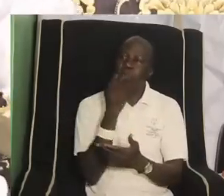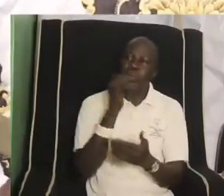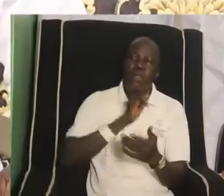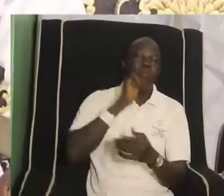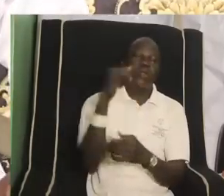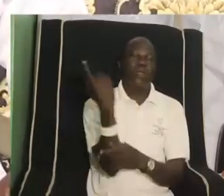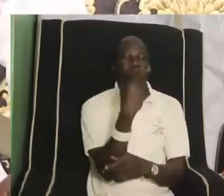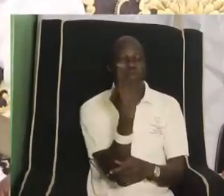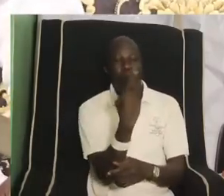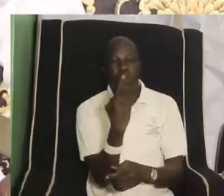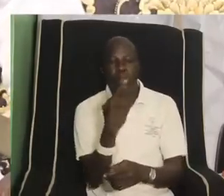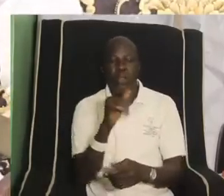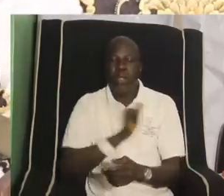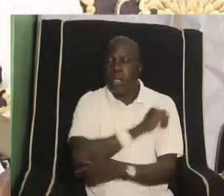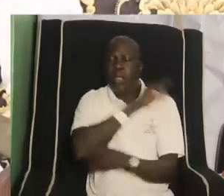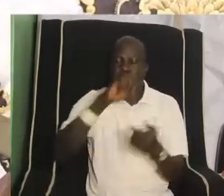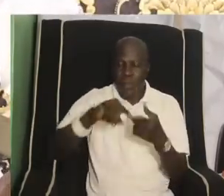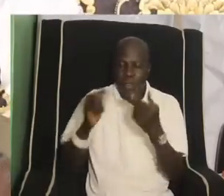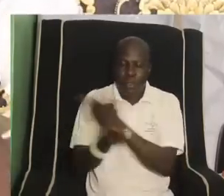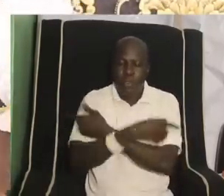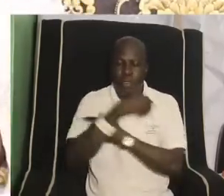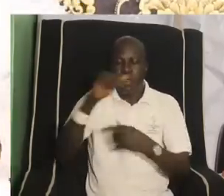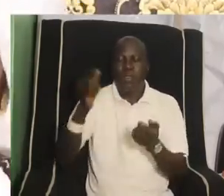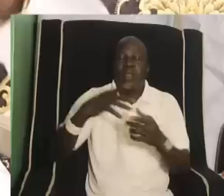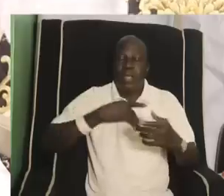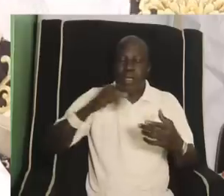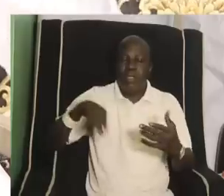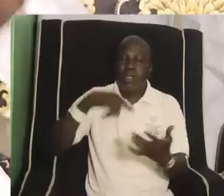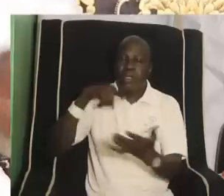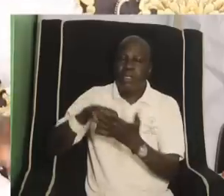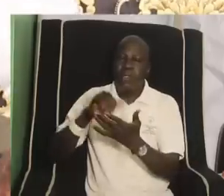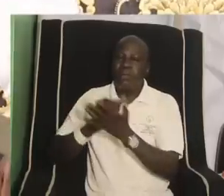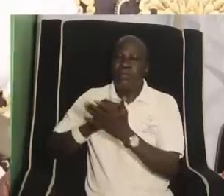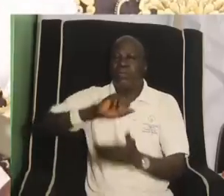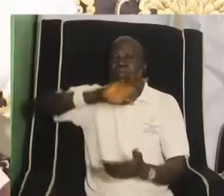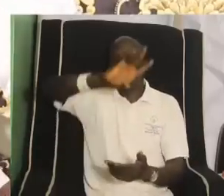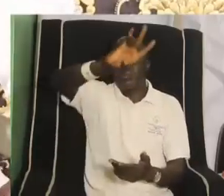I speak not alone. In a day like this,